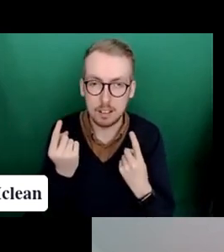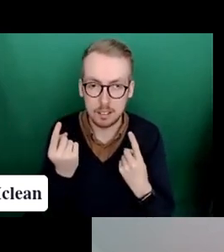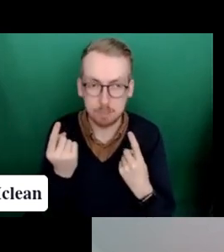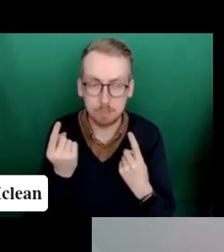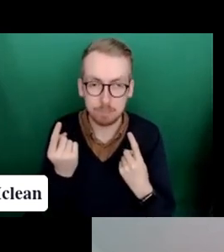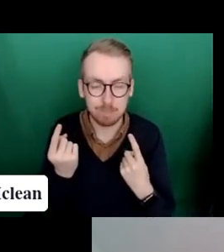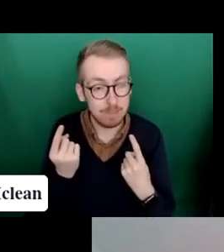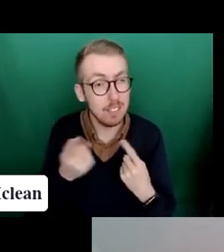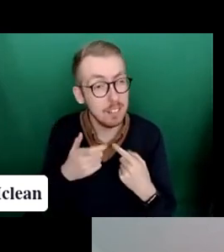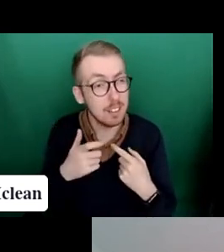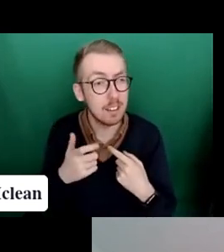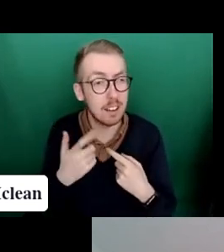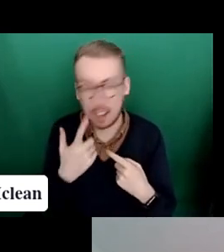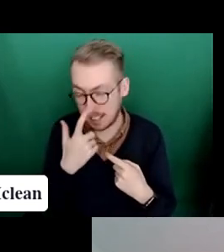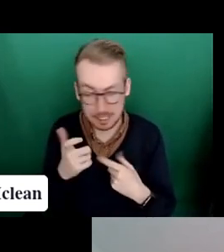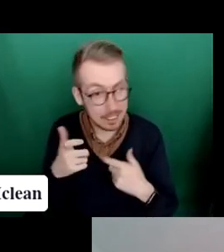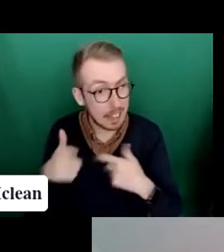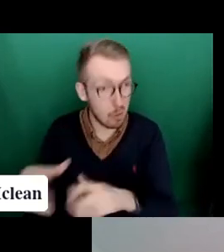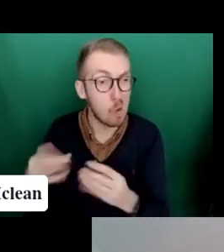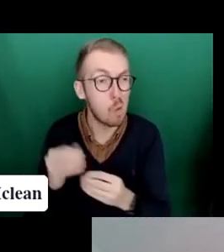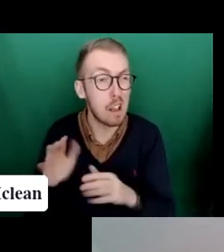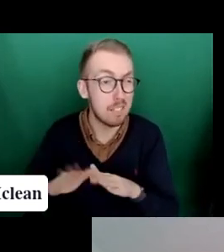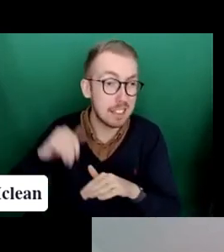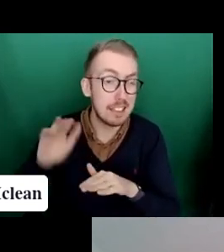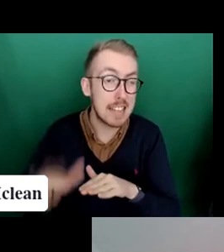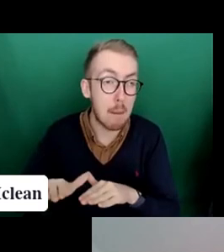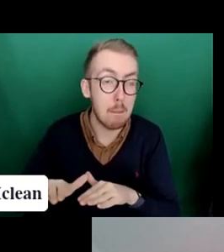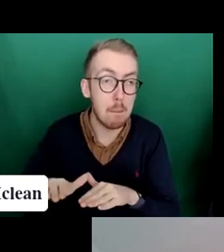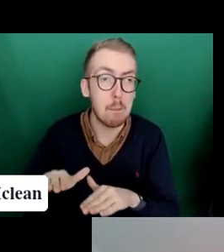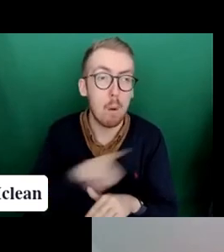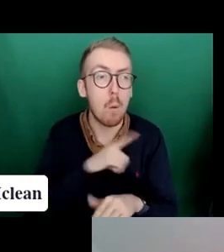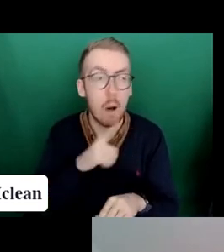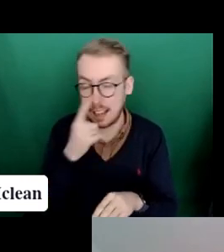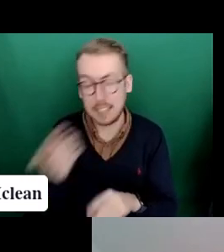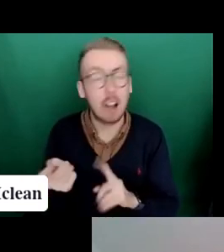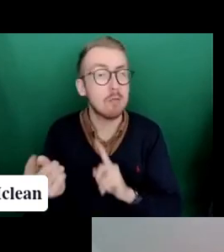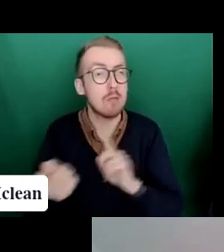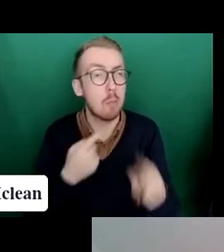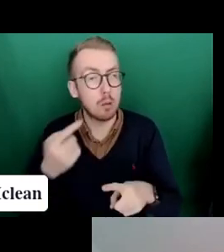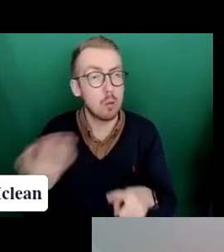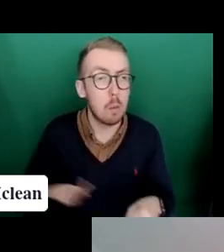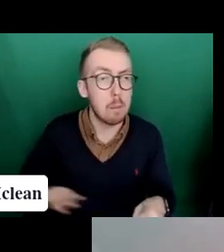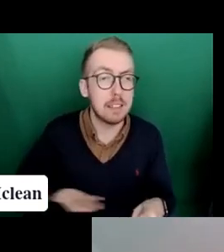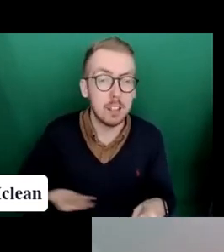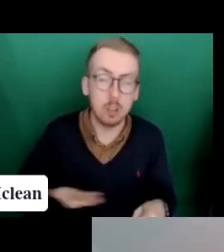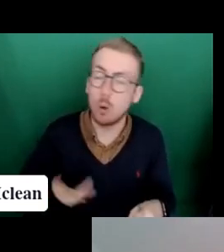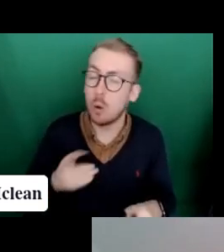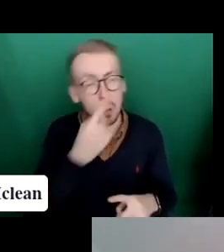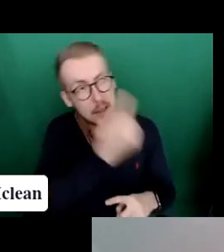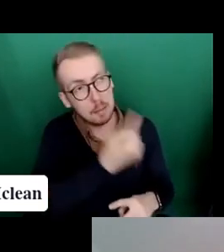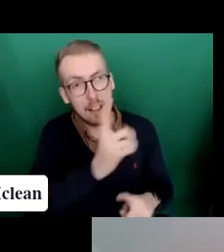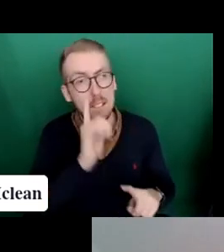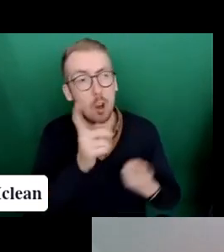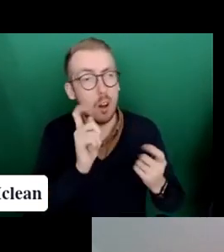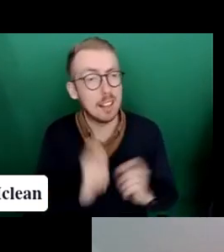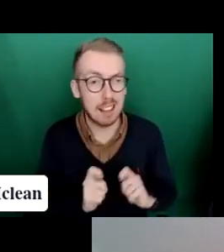place for something like STEP, because actually it can respond to a business who isn't quite able to adapt